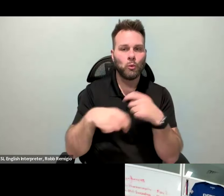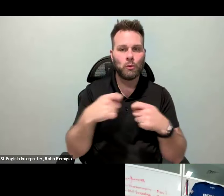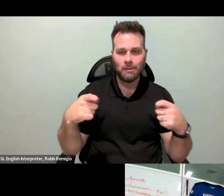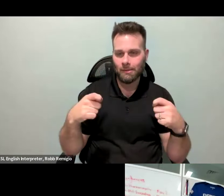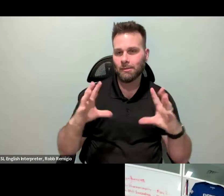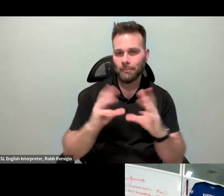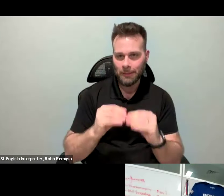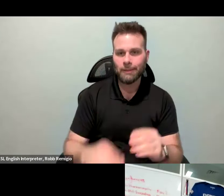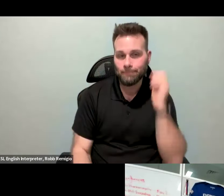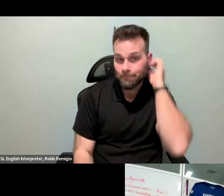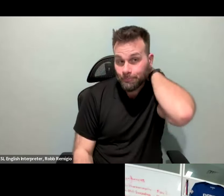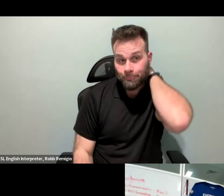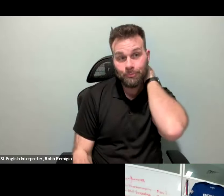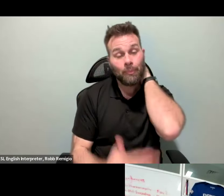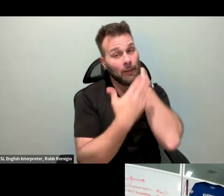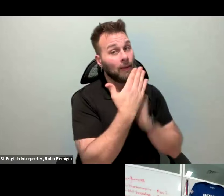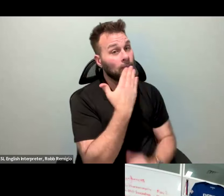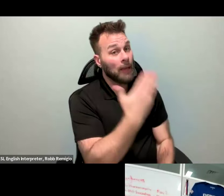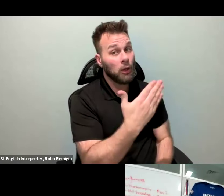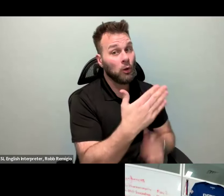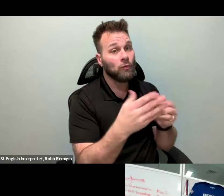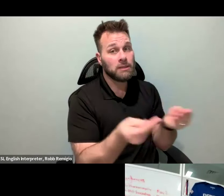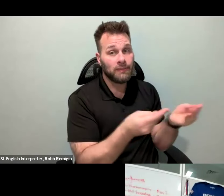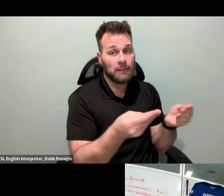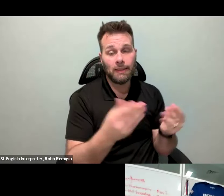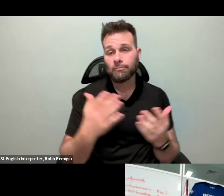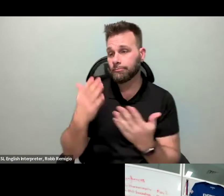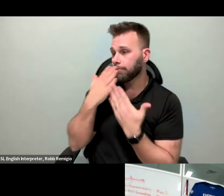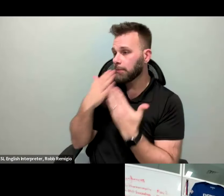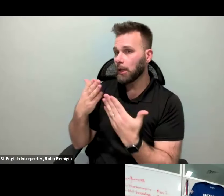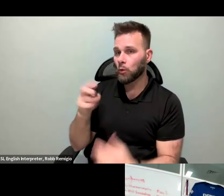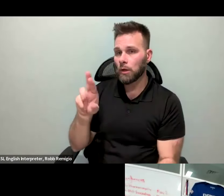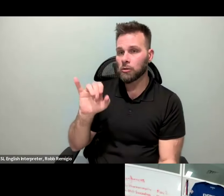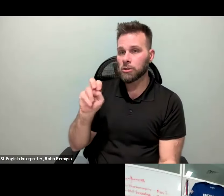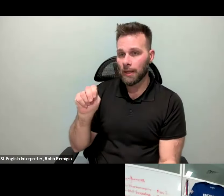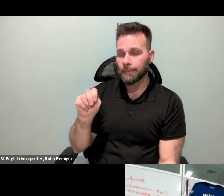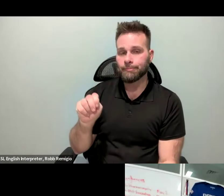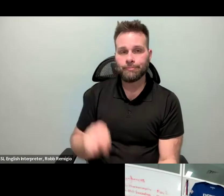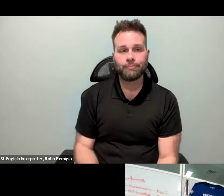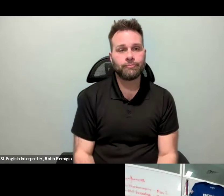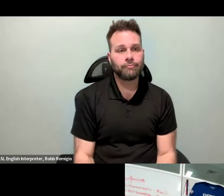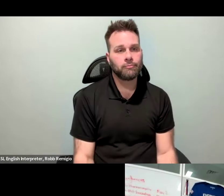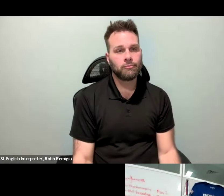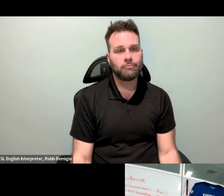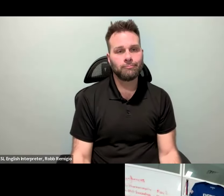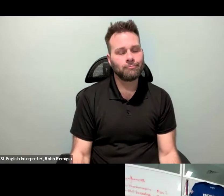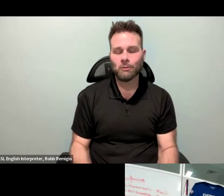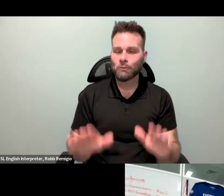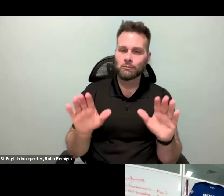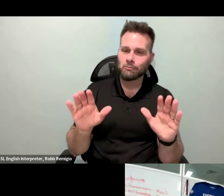you so much. Great job facilitating, and thank you, Dr. Simon, so much for this well put together and